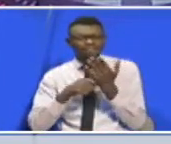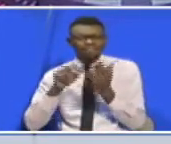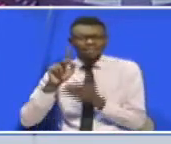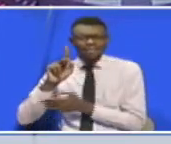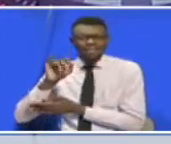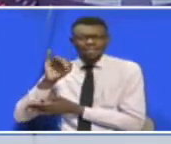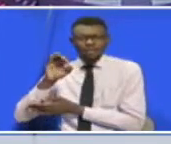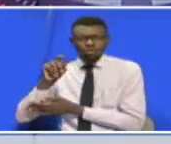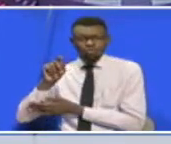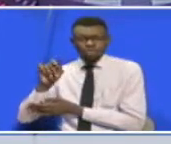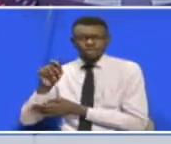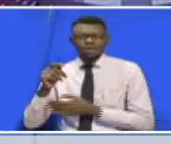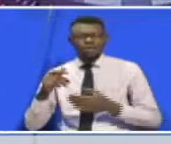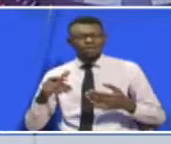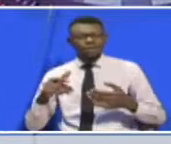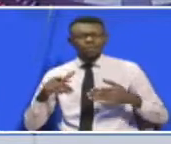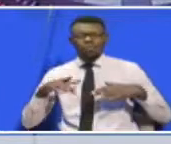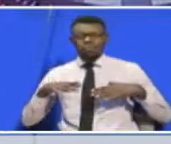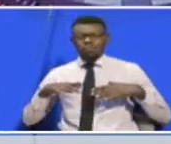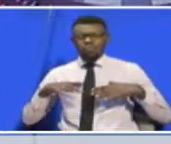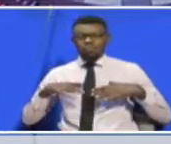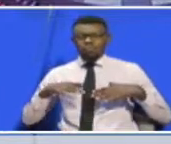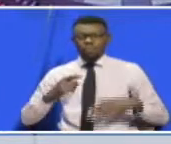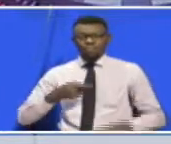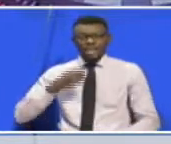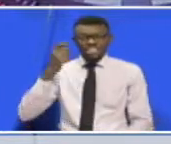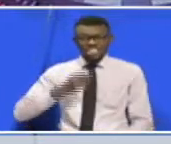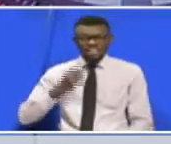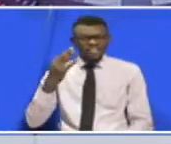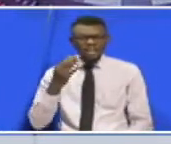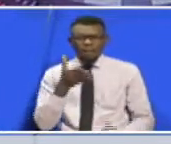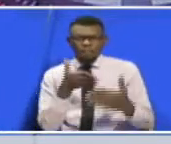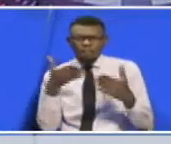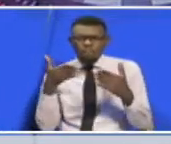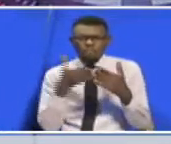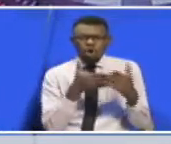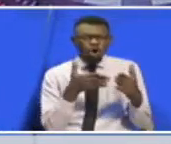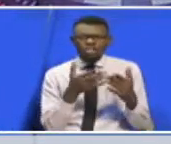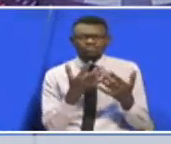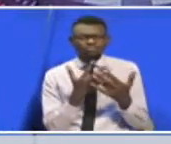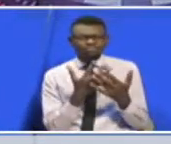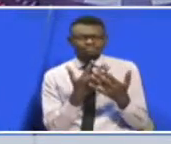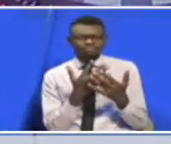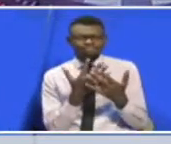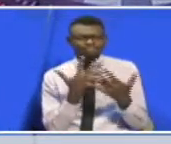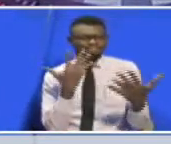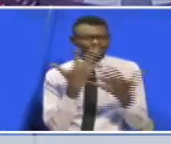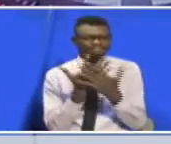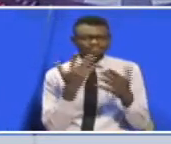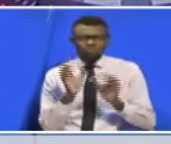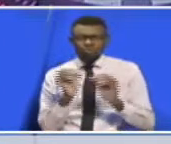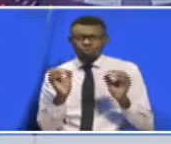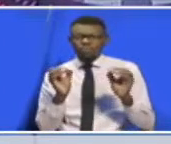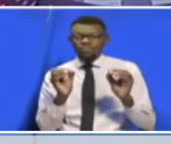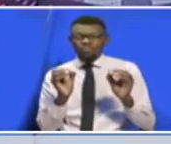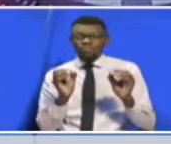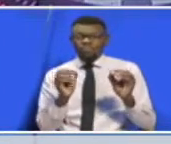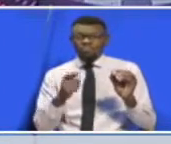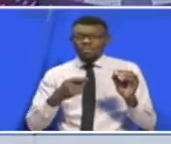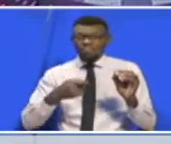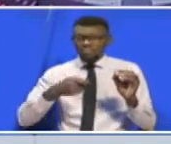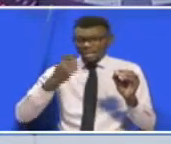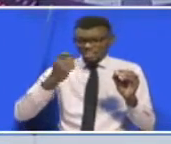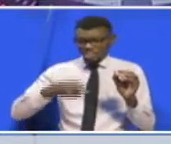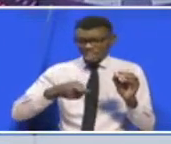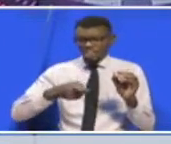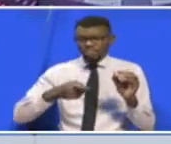easy after three judgments of the Court of Appeal blocked his looming arrest. Justices Fatuma Sichale, Dr.